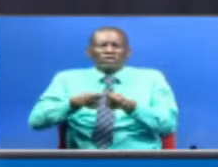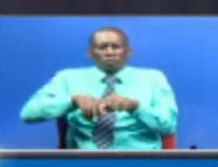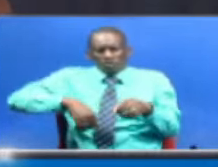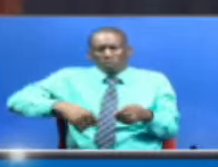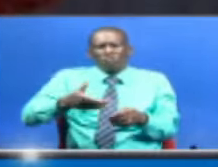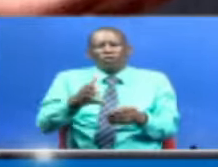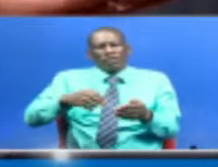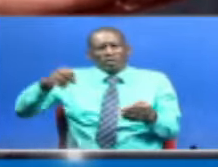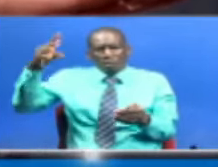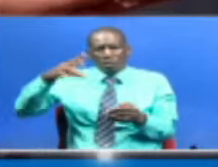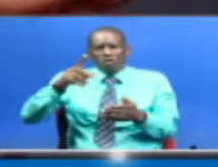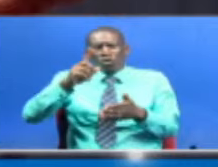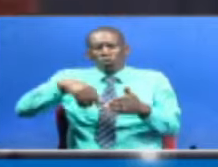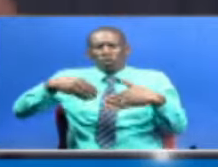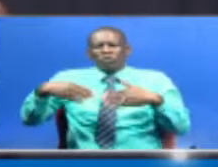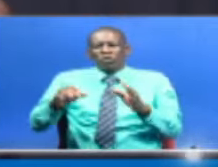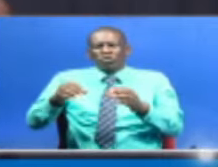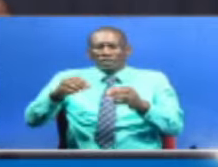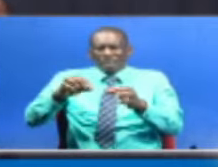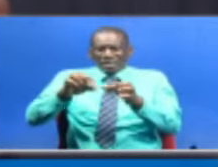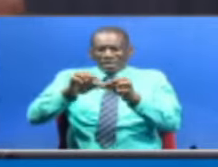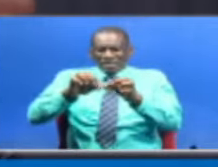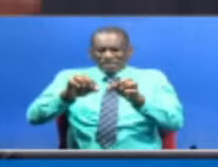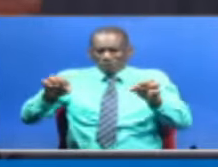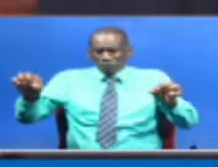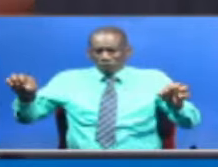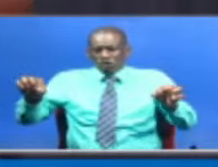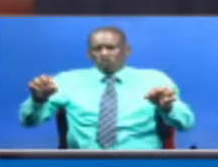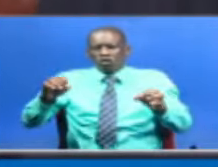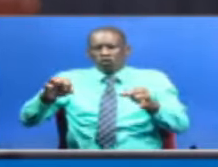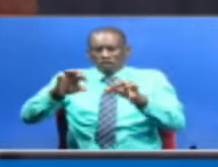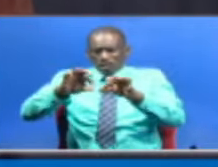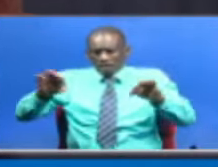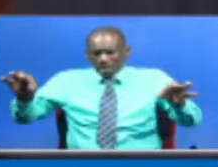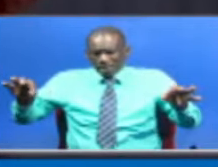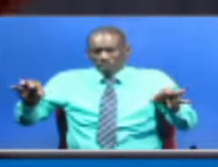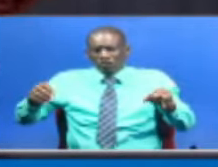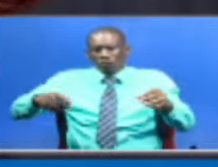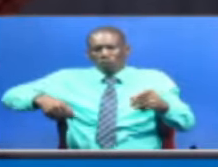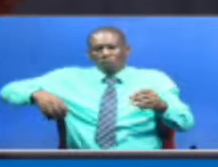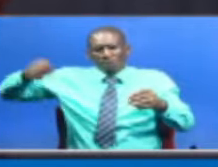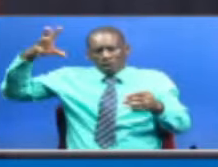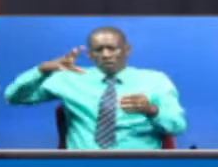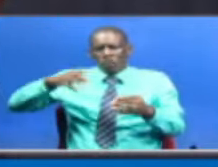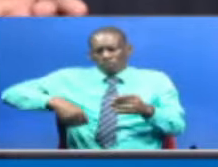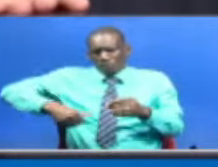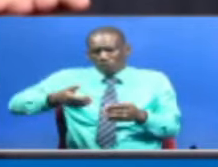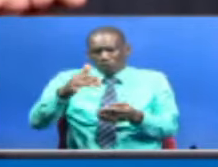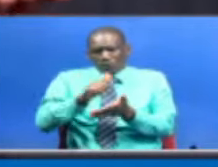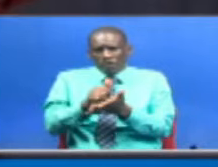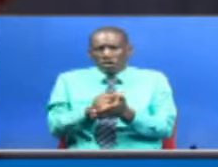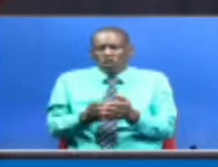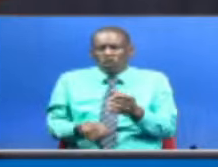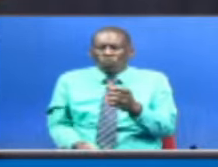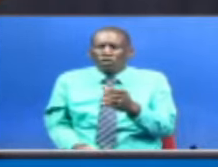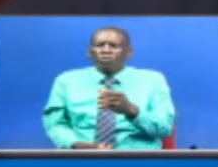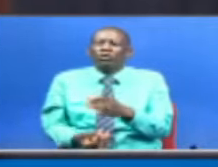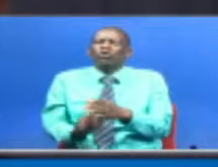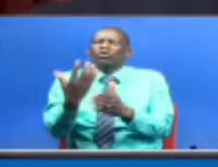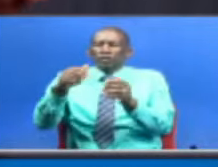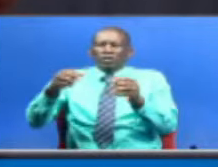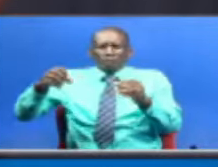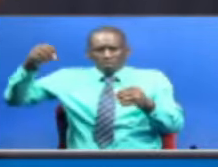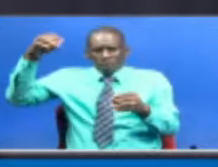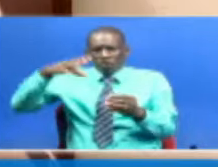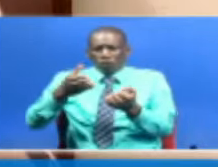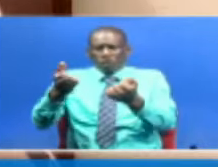What we lose in the transmission network is paid for. And so we develop power on a least cost framework,